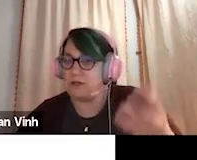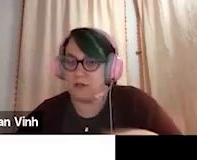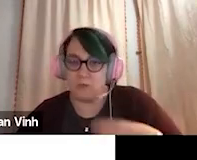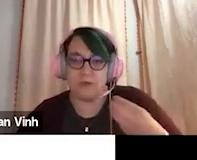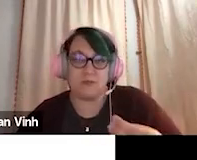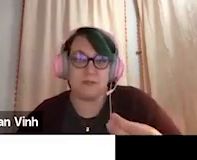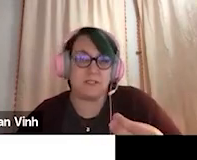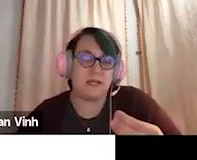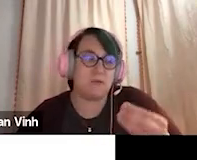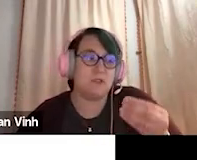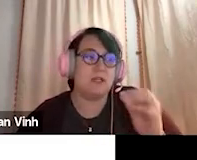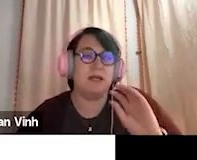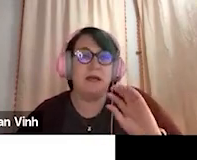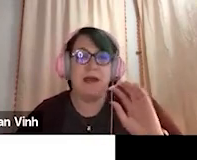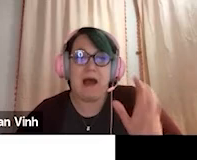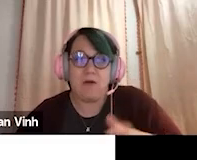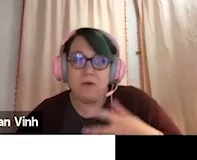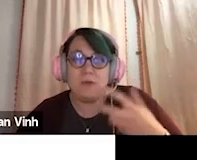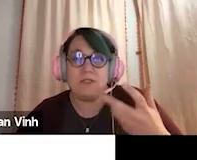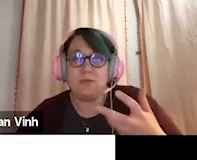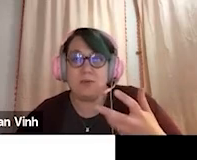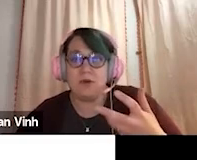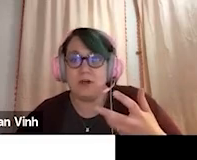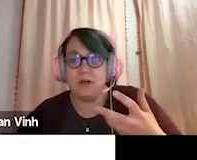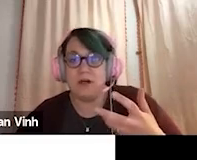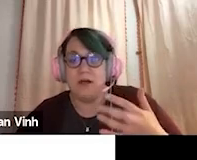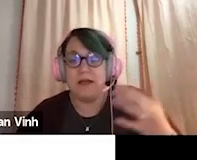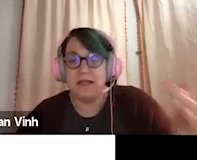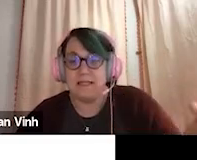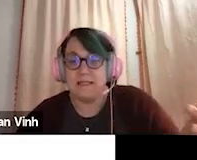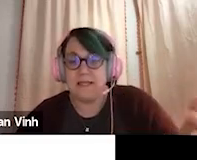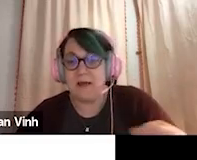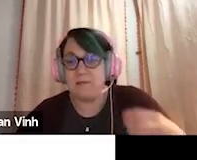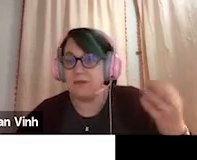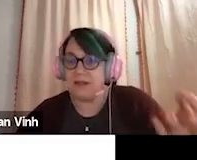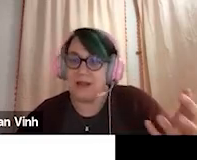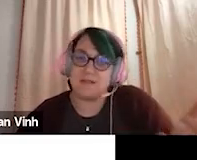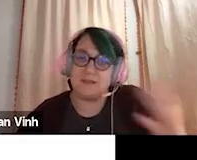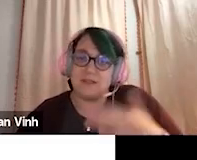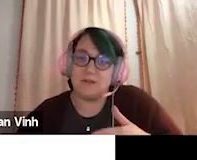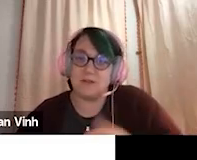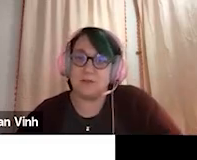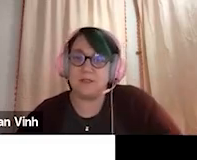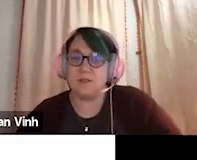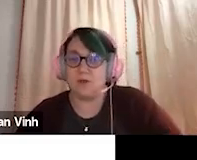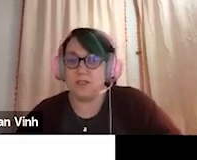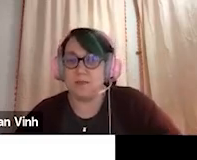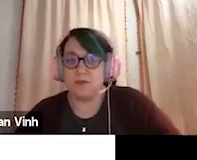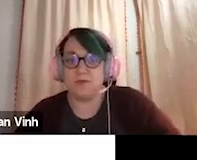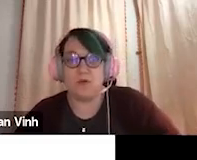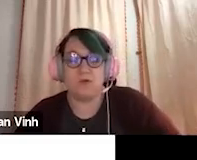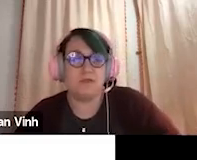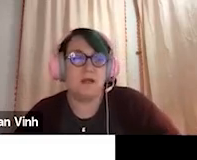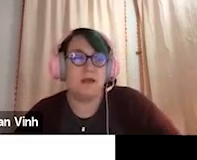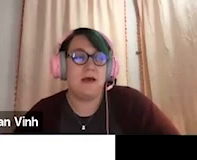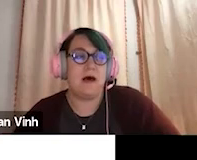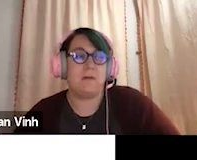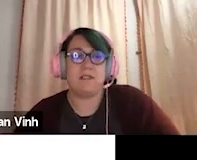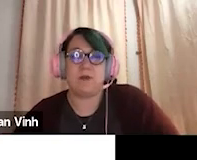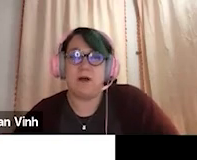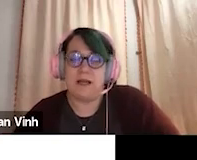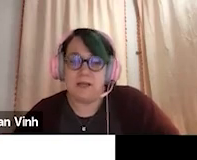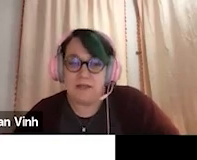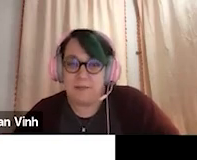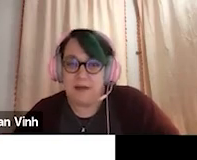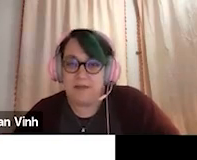or, you know, with her speech and language delay, how could we support her in STEM, using that as a vehicle to really support some of those goals.